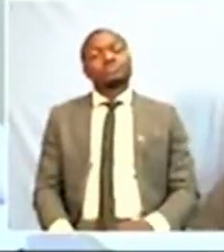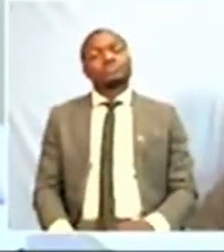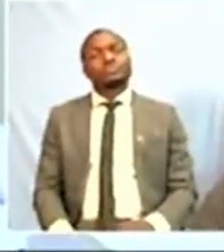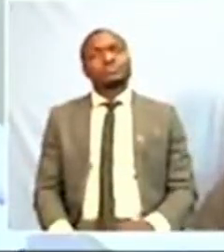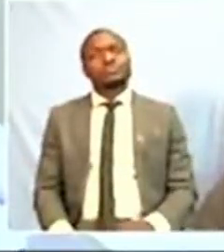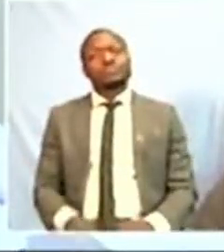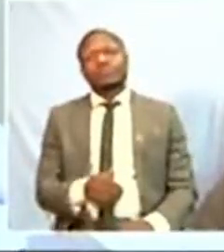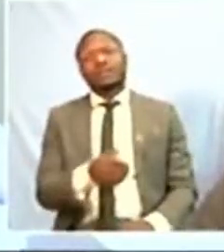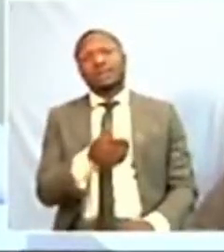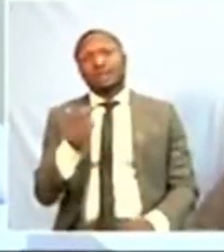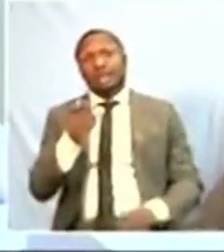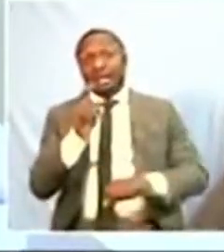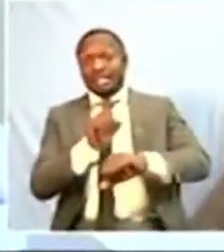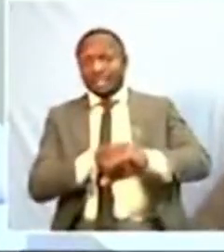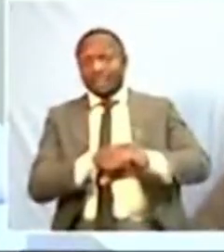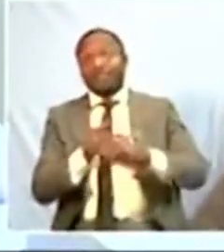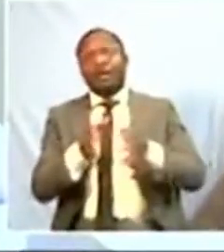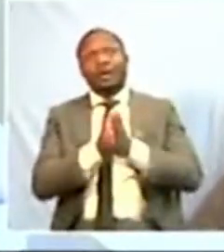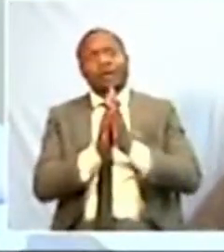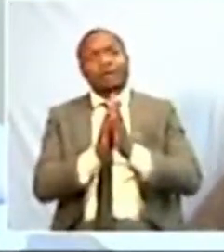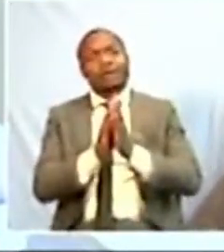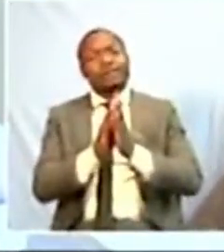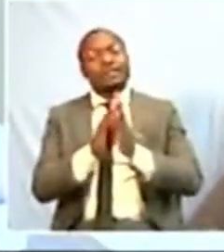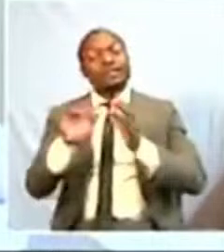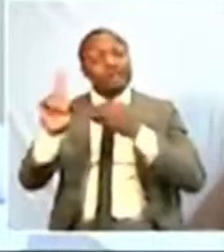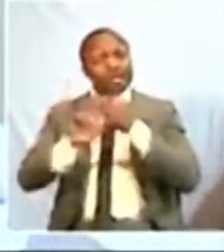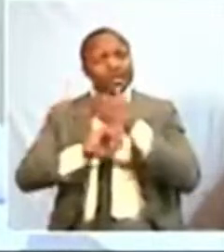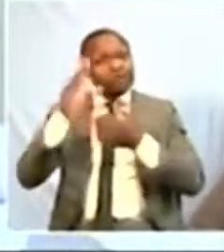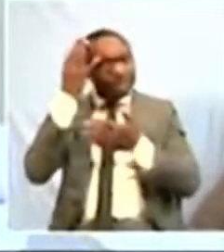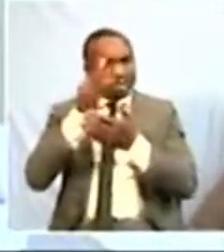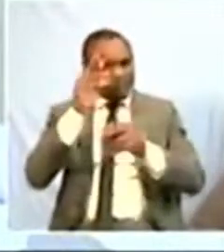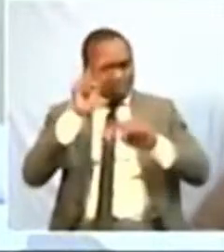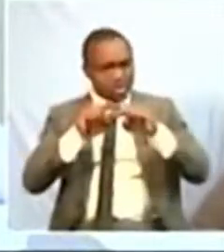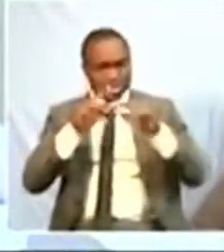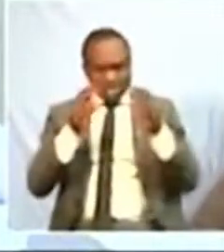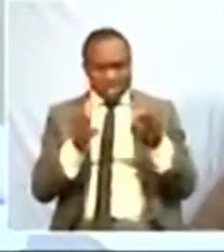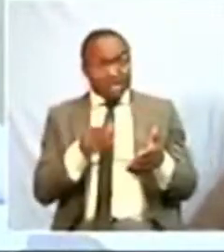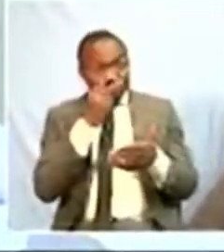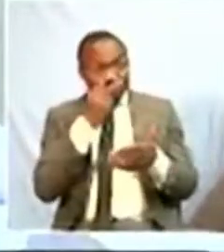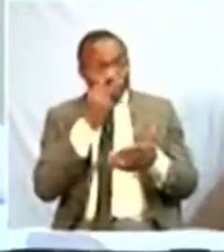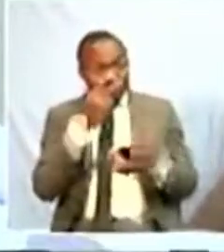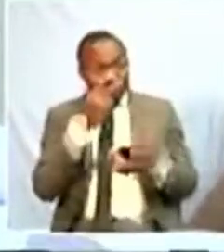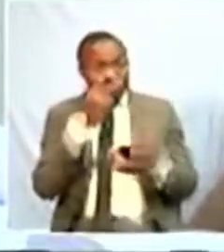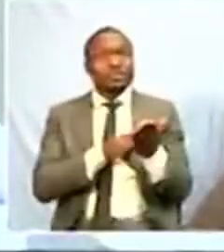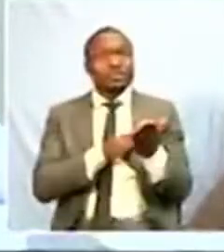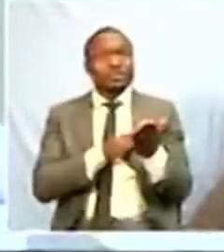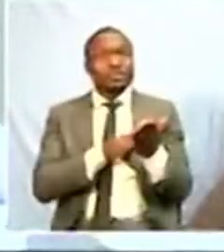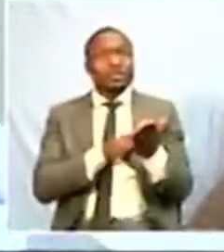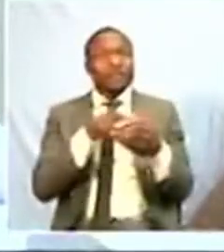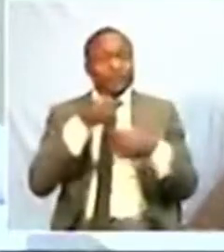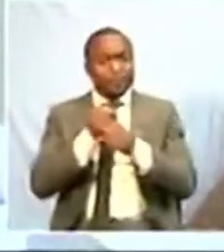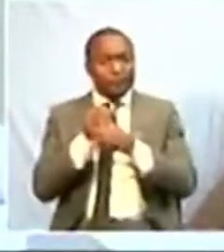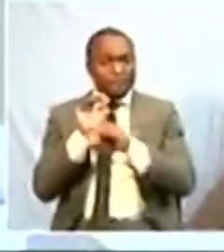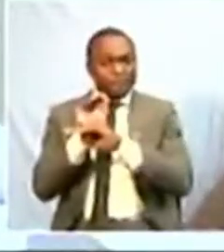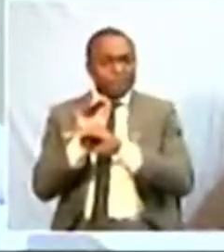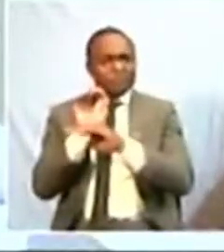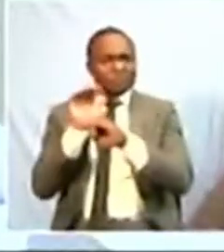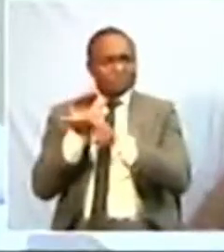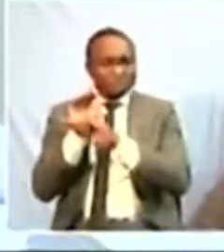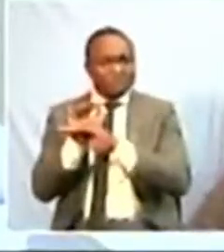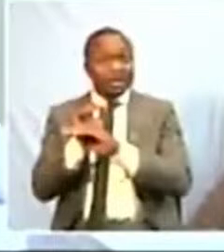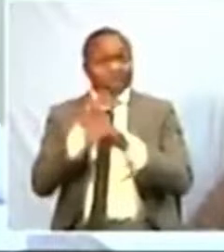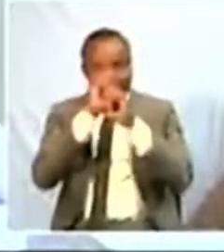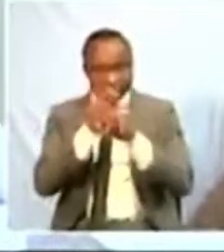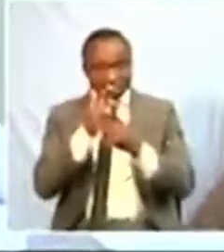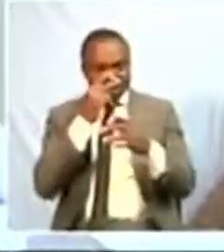At a certain point I asked the town clerk, if you had to sit here and look at this report, then make comment or decisions